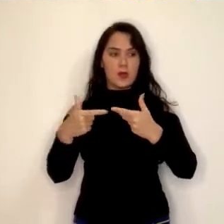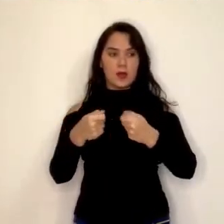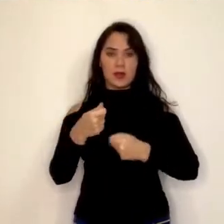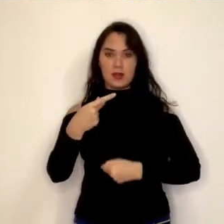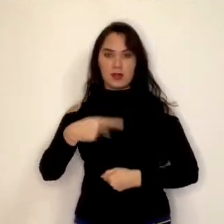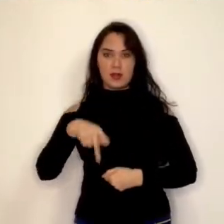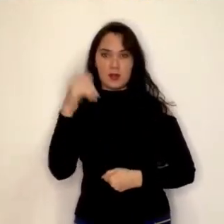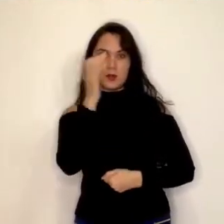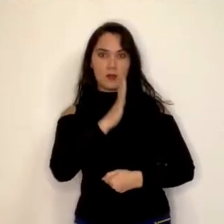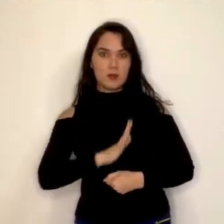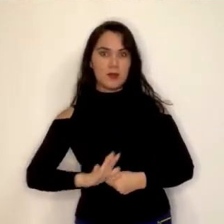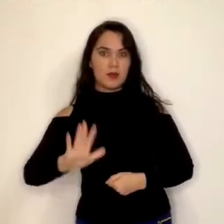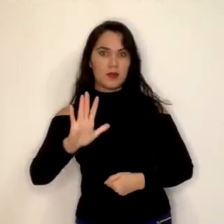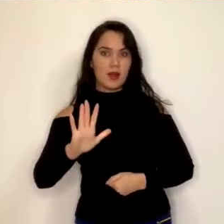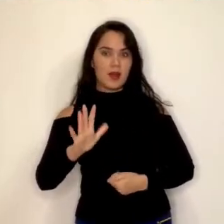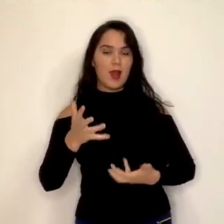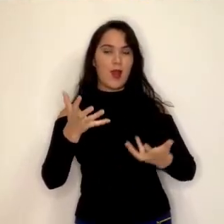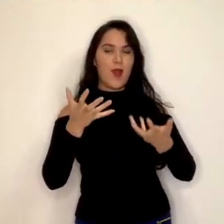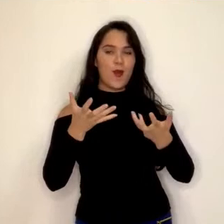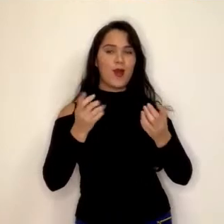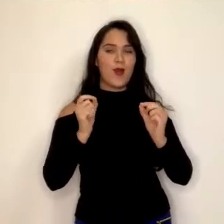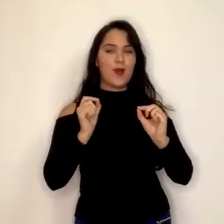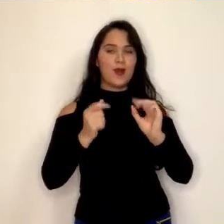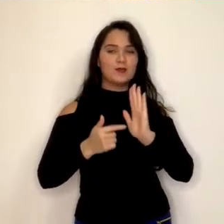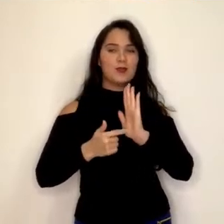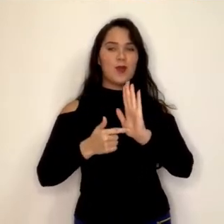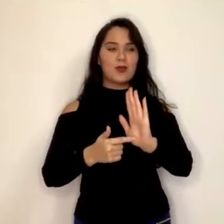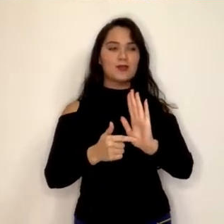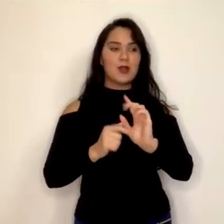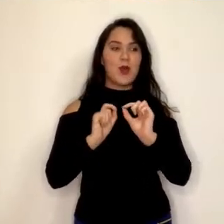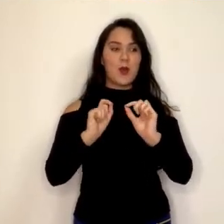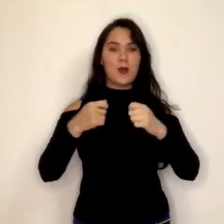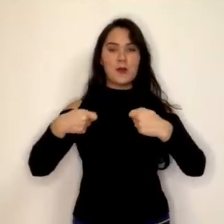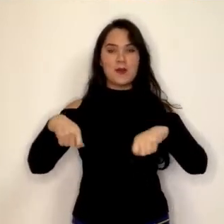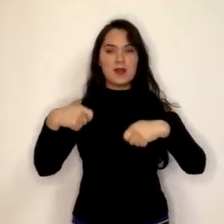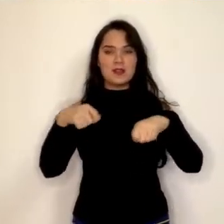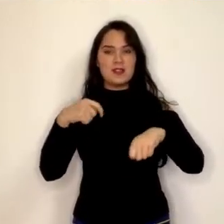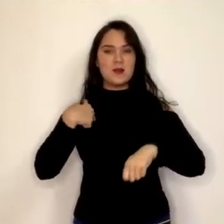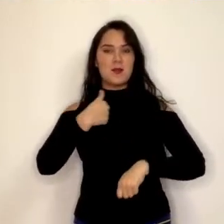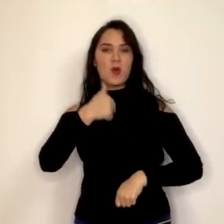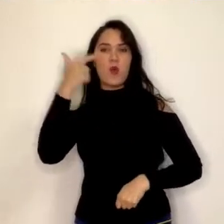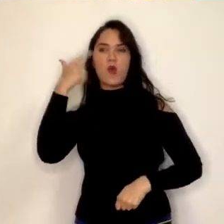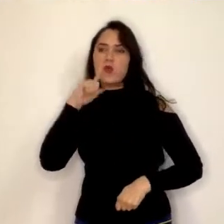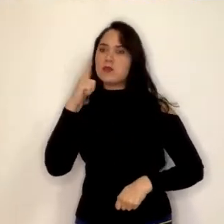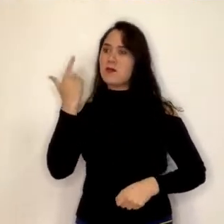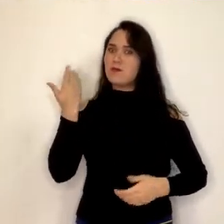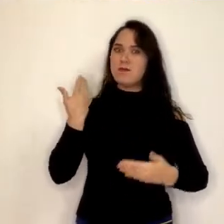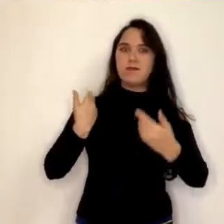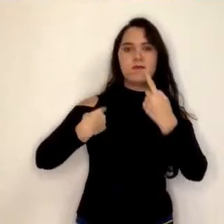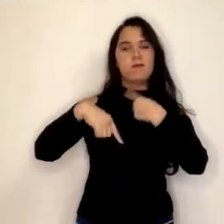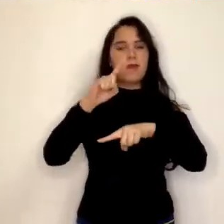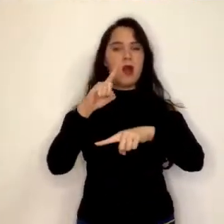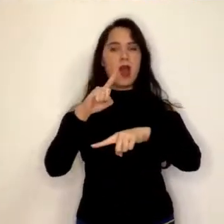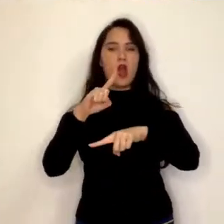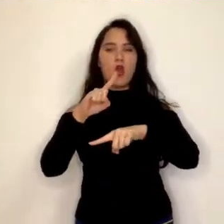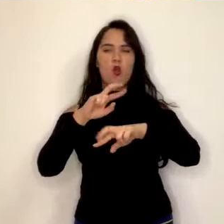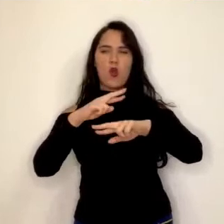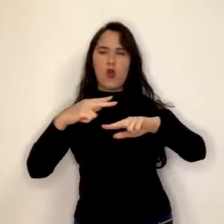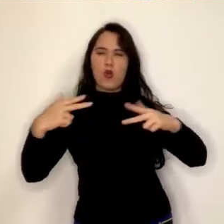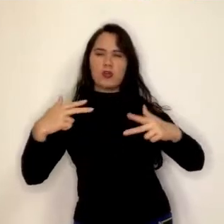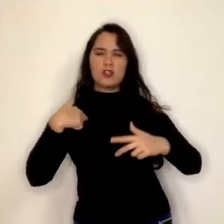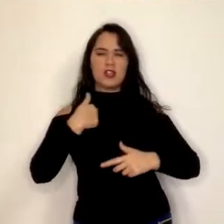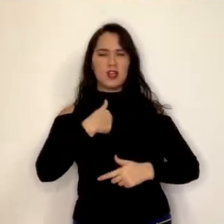quality education in our country. And that's what I want to bring up. What is the quality of what we need